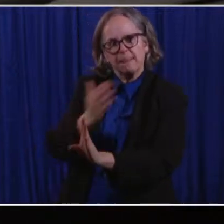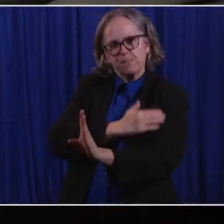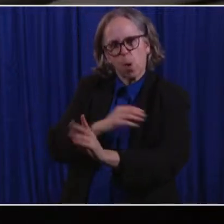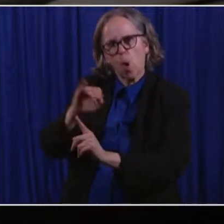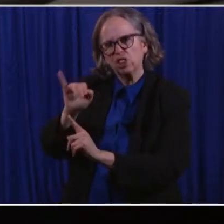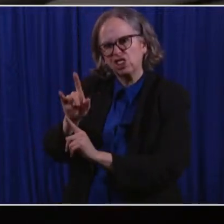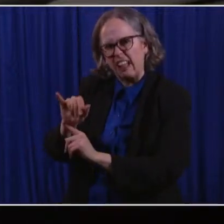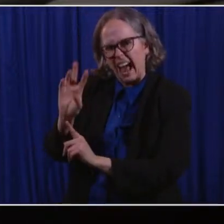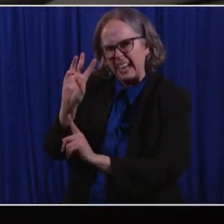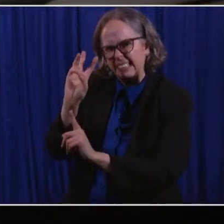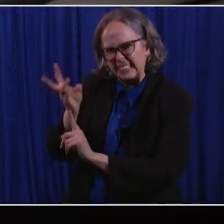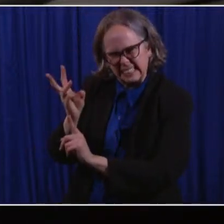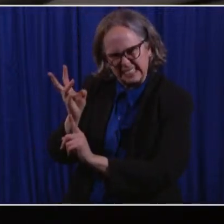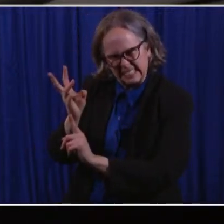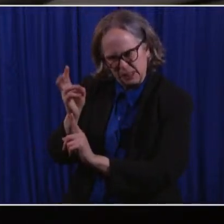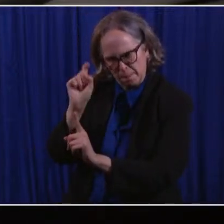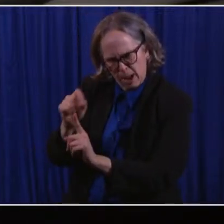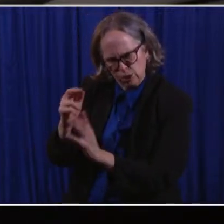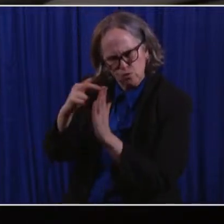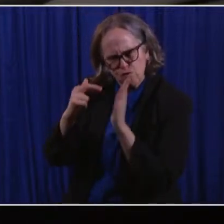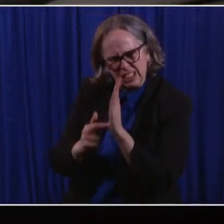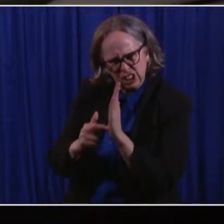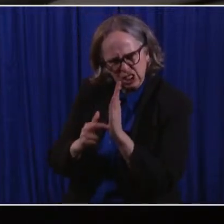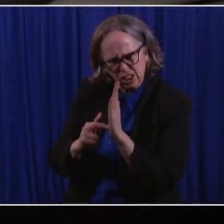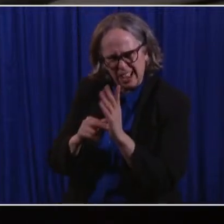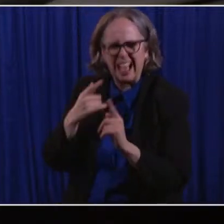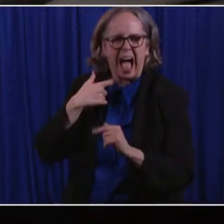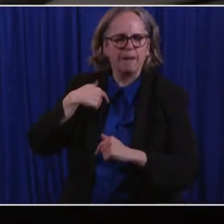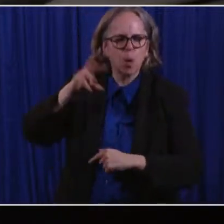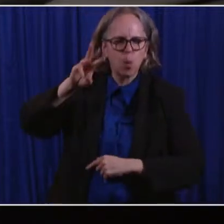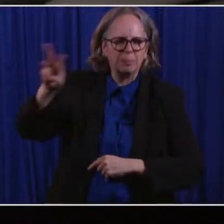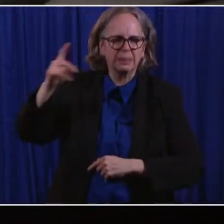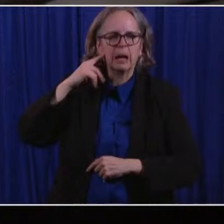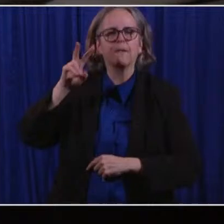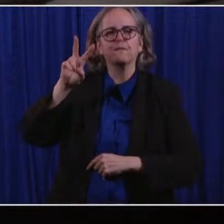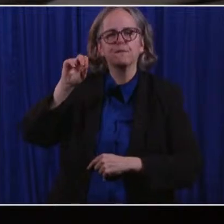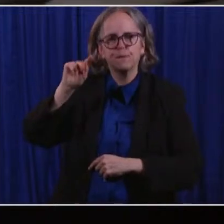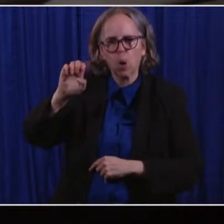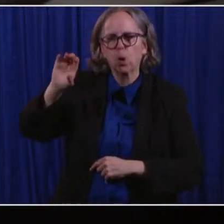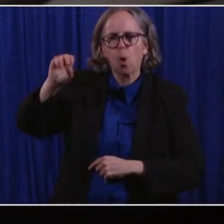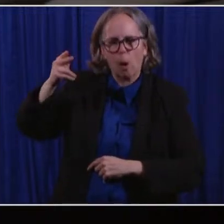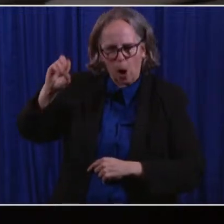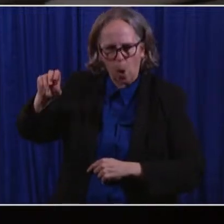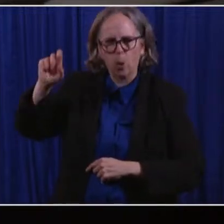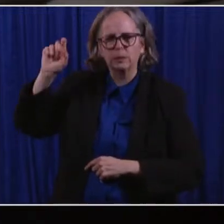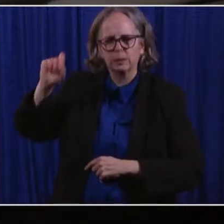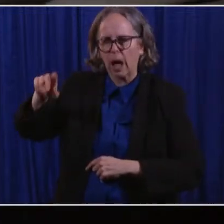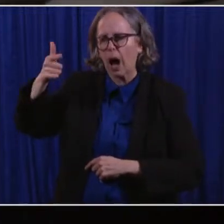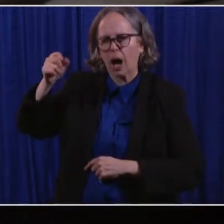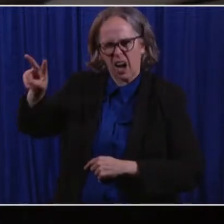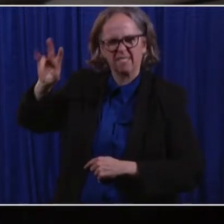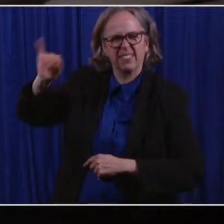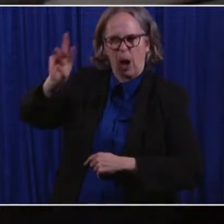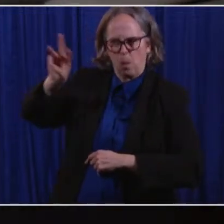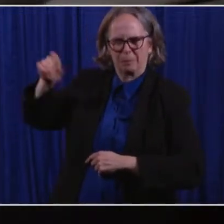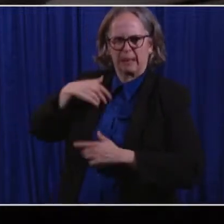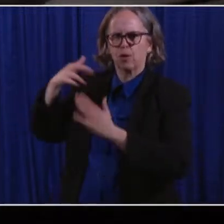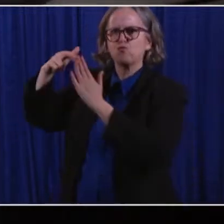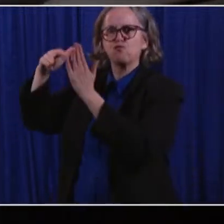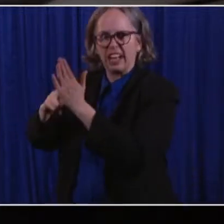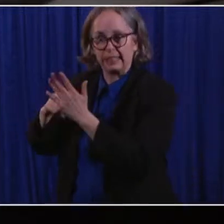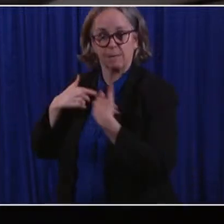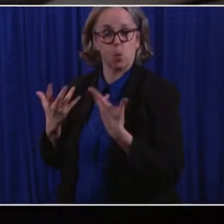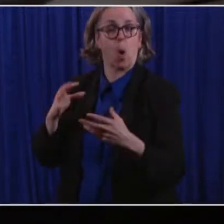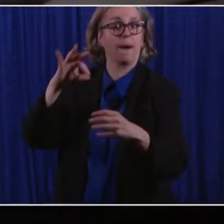few minutes on our website, so encourage Ohioans to visit voteohio.gov to become a registered voter. And then, as the governor mentioned, the